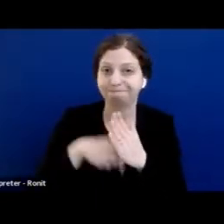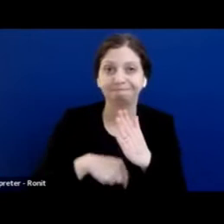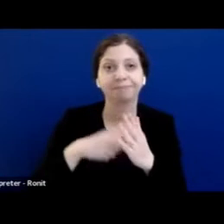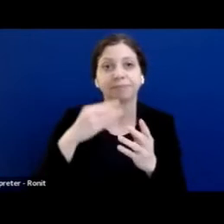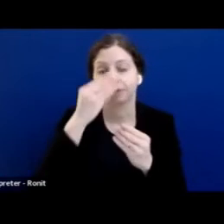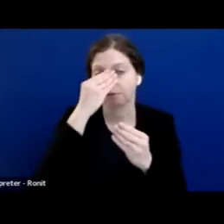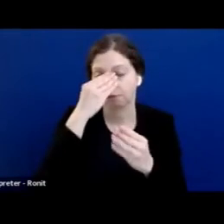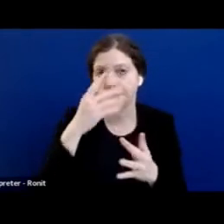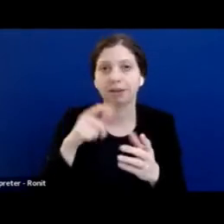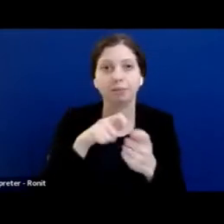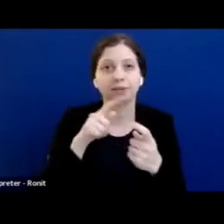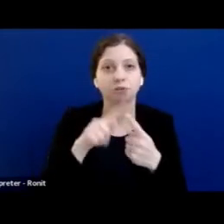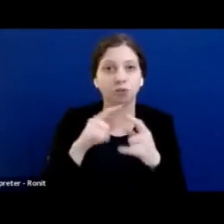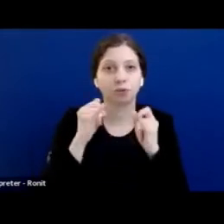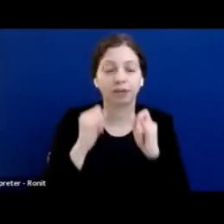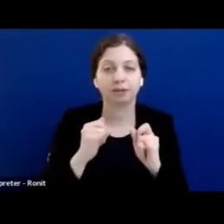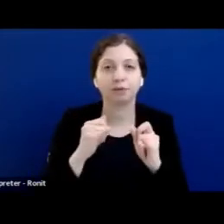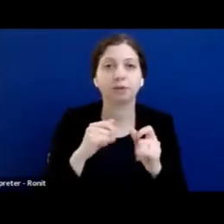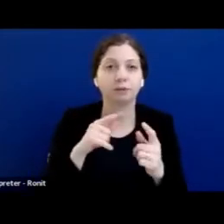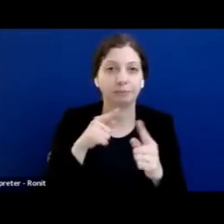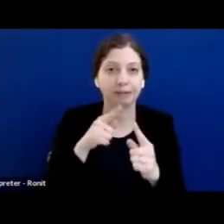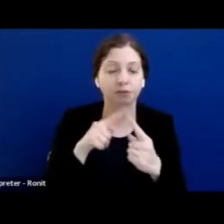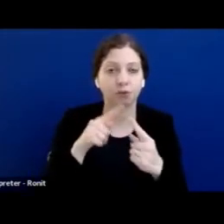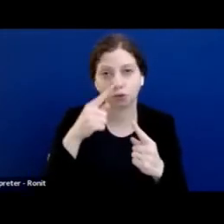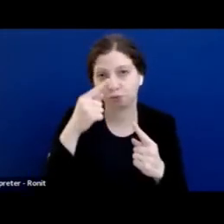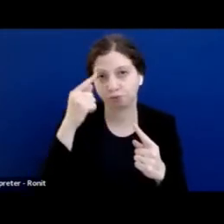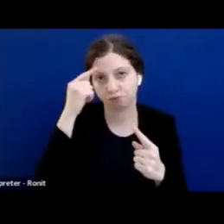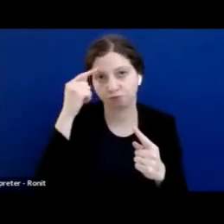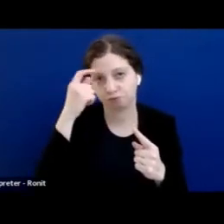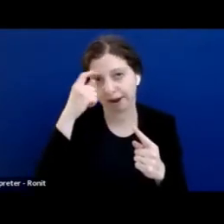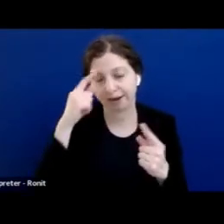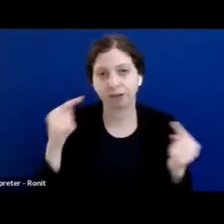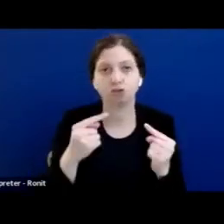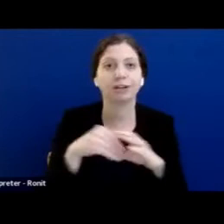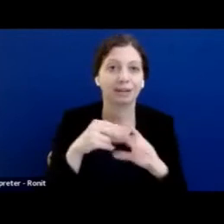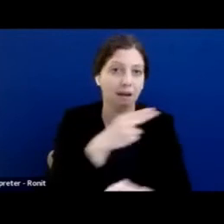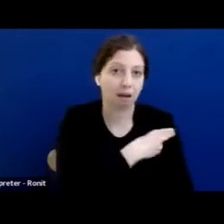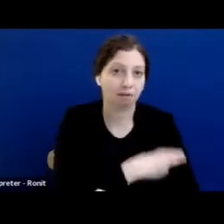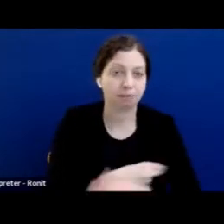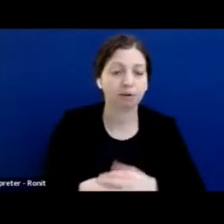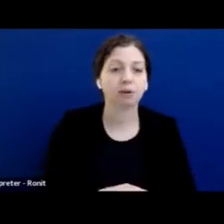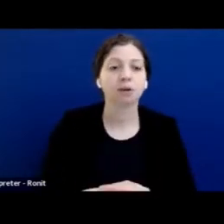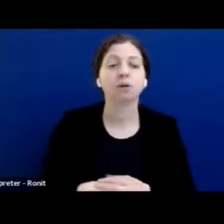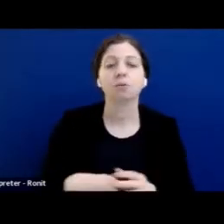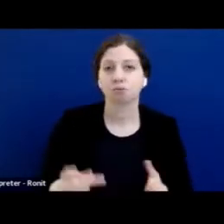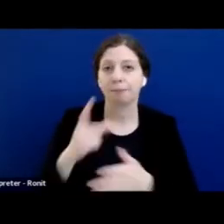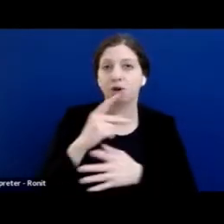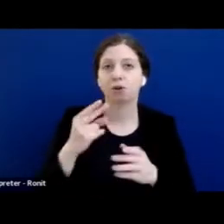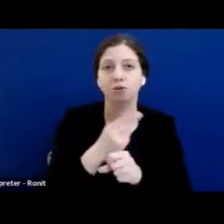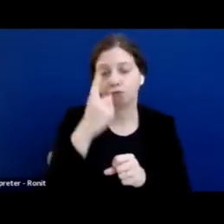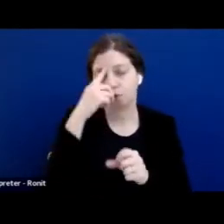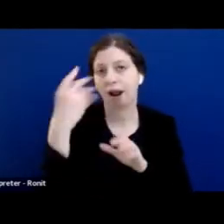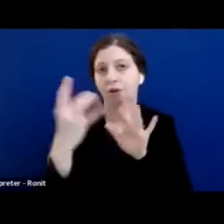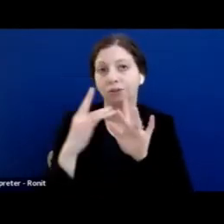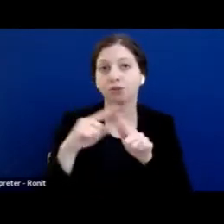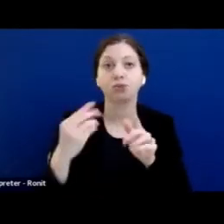brain injury when admitted to a hospital. Also, like many states, we primarily use this information for outreach to newly diagnosed